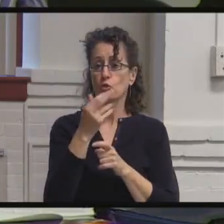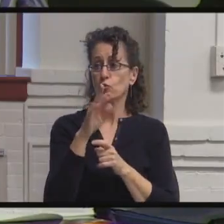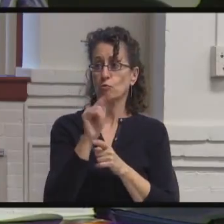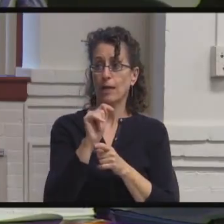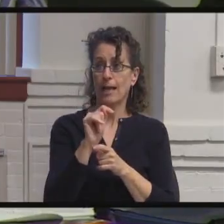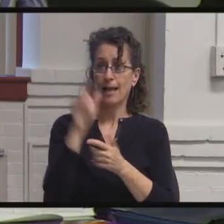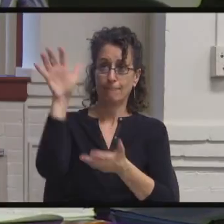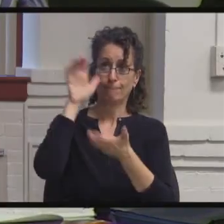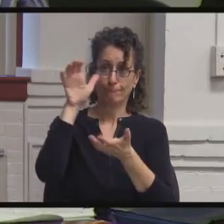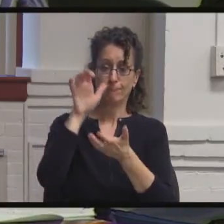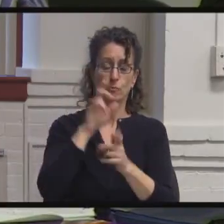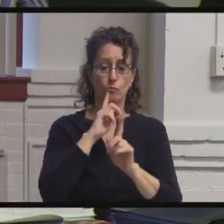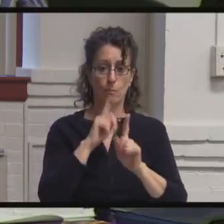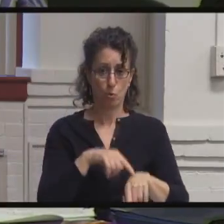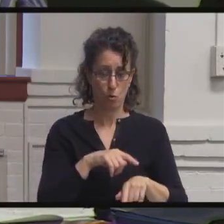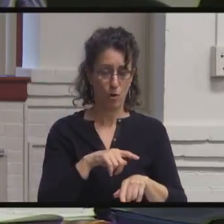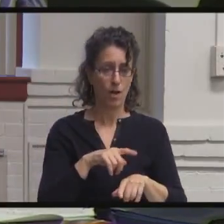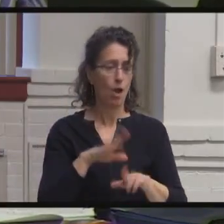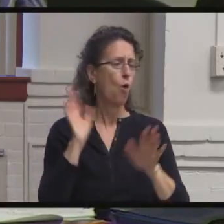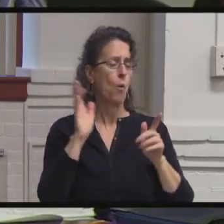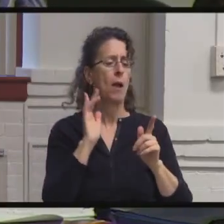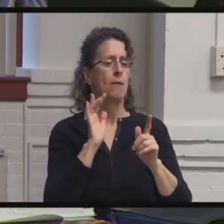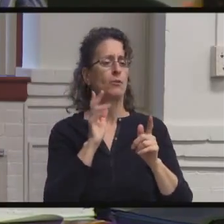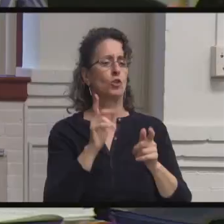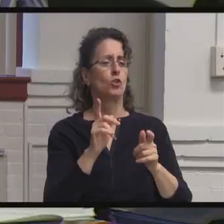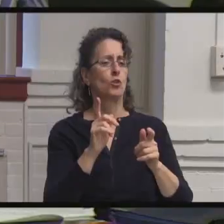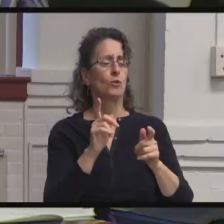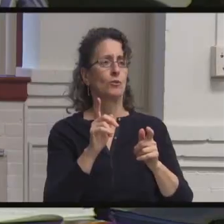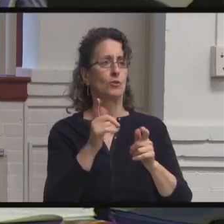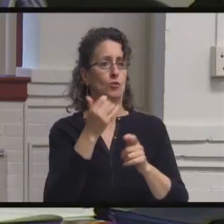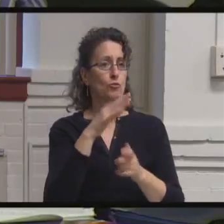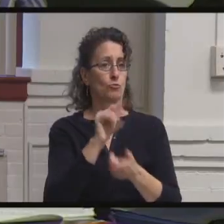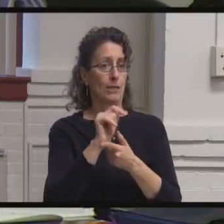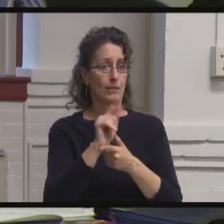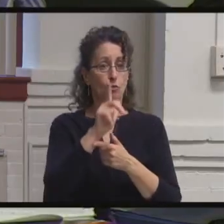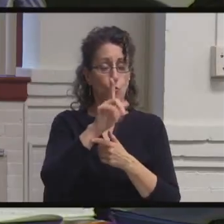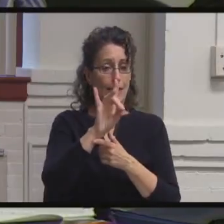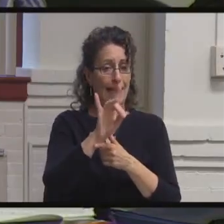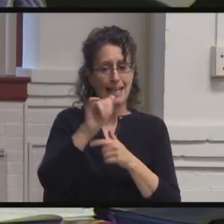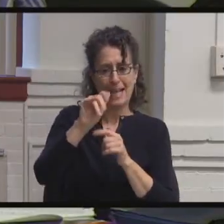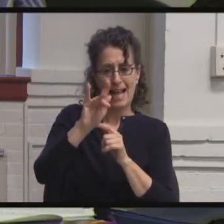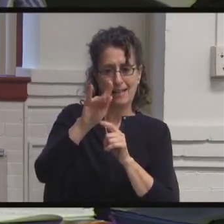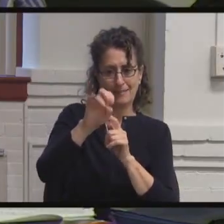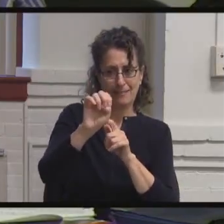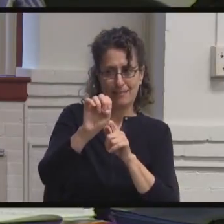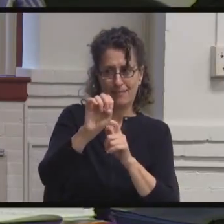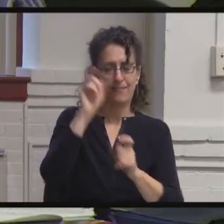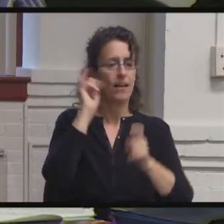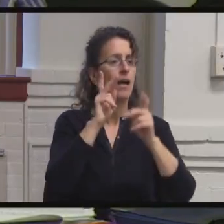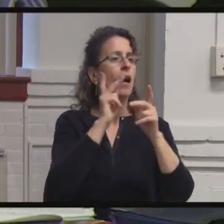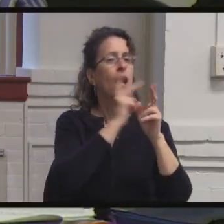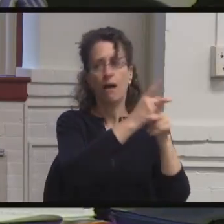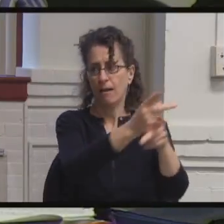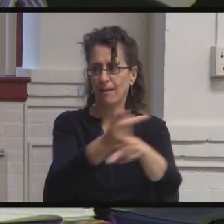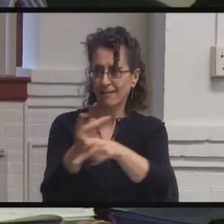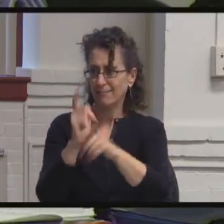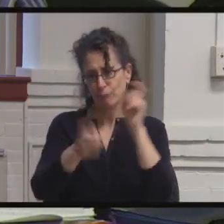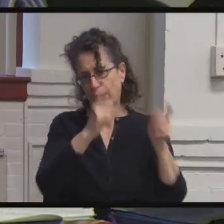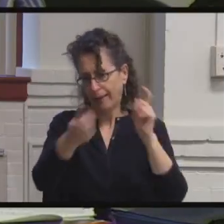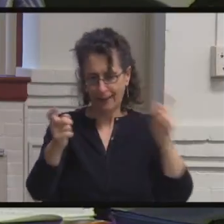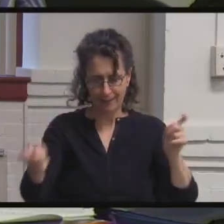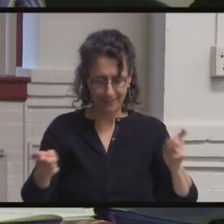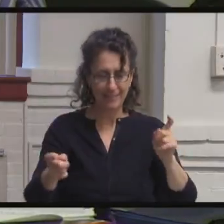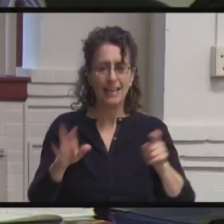included 28 active loans or grants and 7 grants in the application process as of the end of